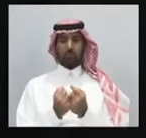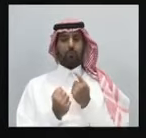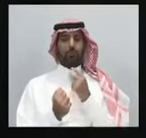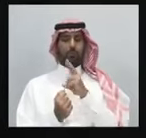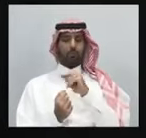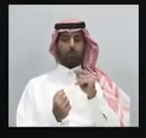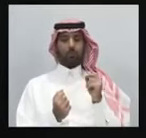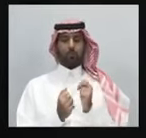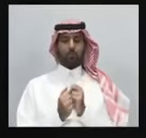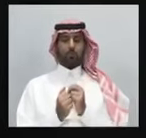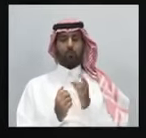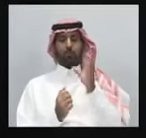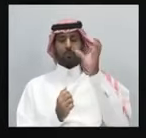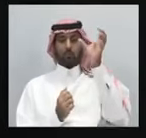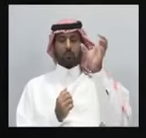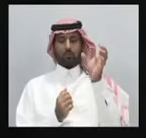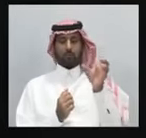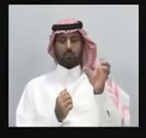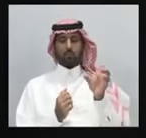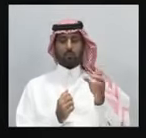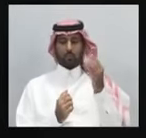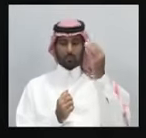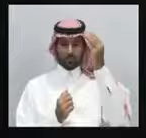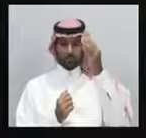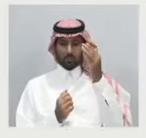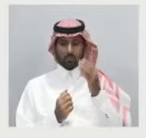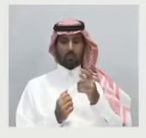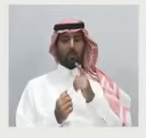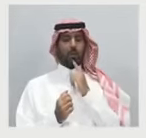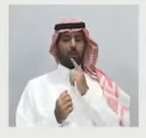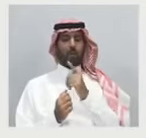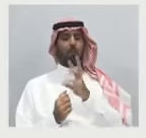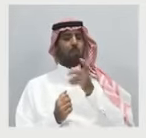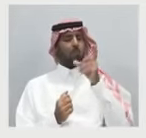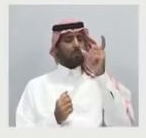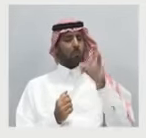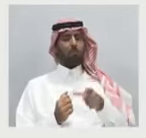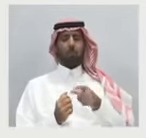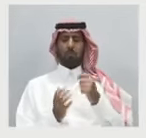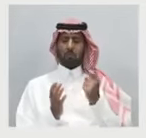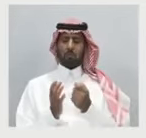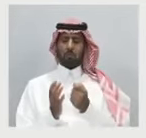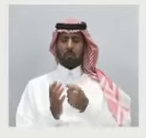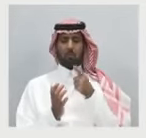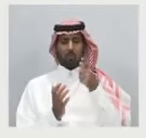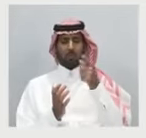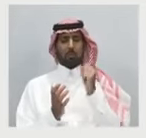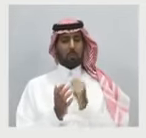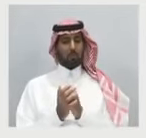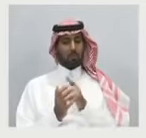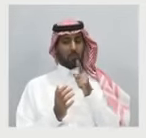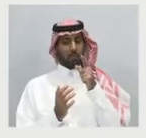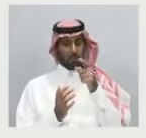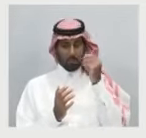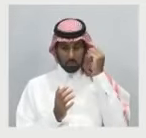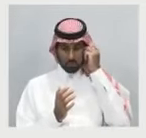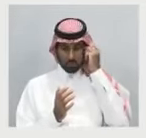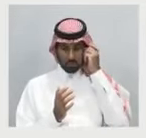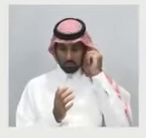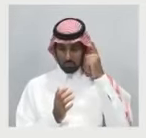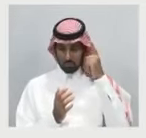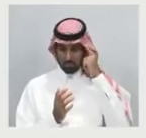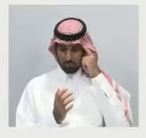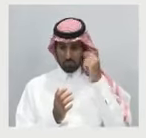chart, which is the person who wrote the cover letters. What are the qualifications? He is motivational and